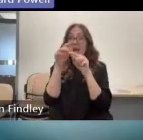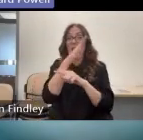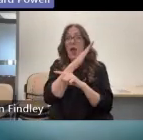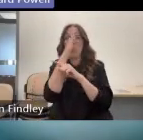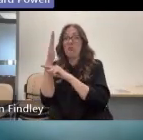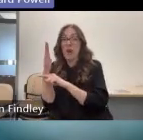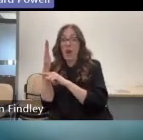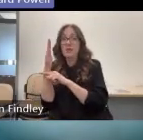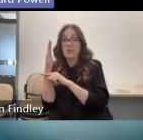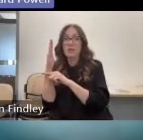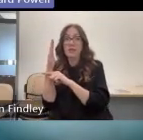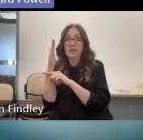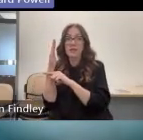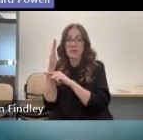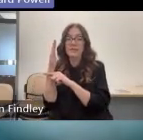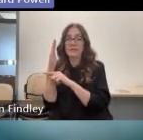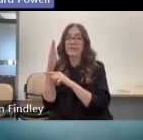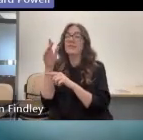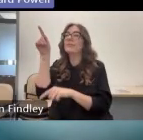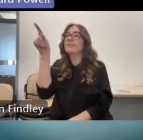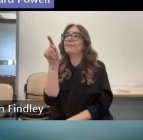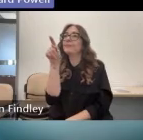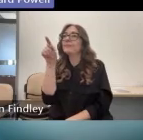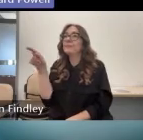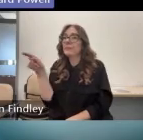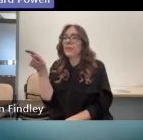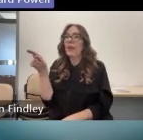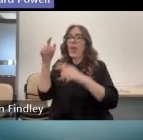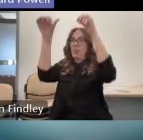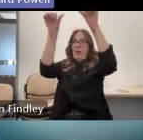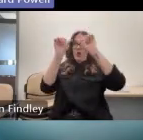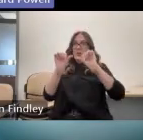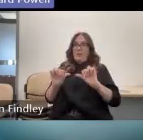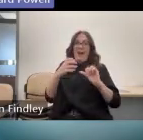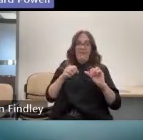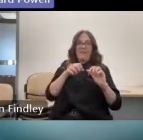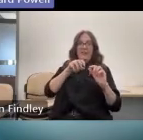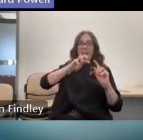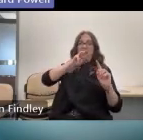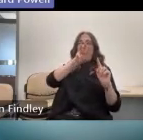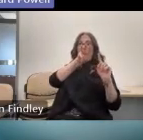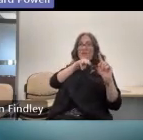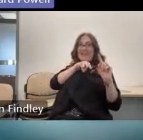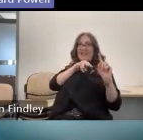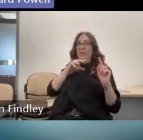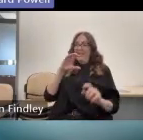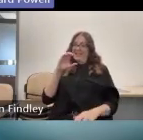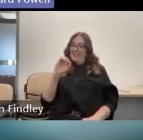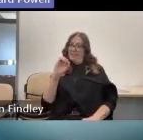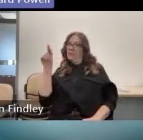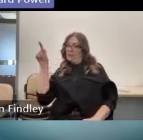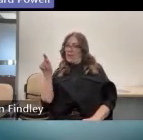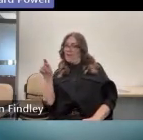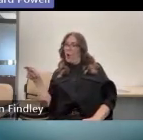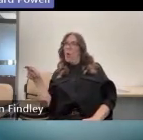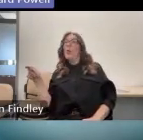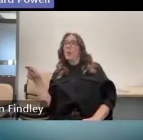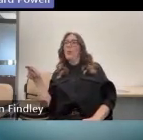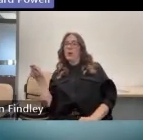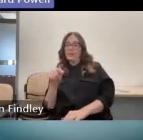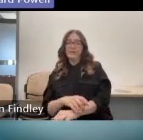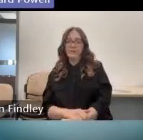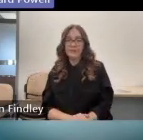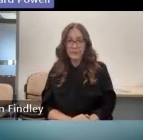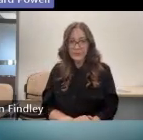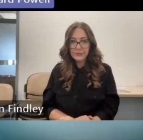than symbol. On different Android phones, they could be reversed. You might have the left-hand symbol on the